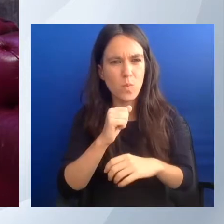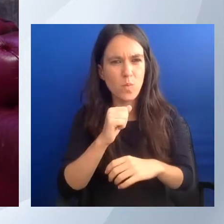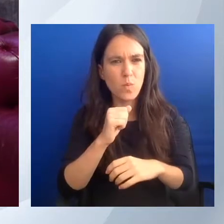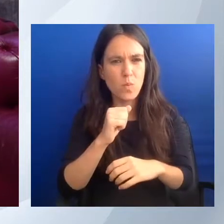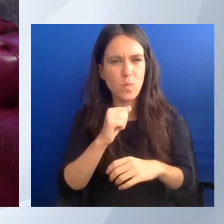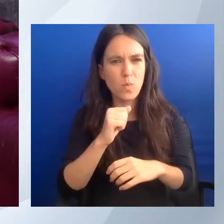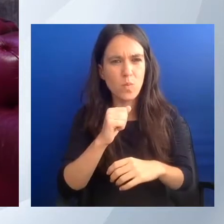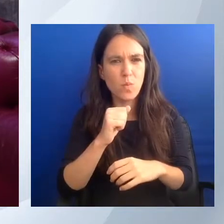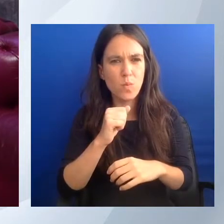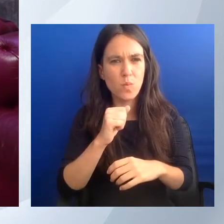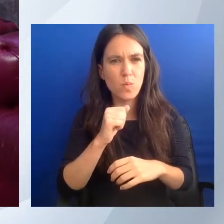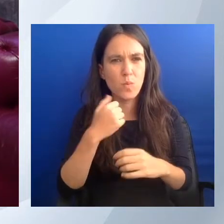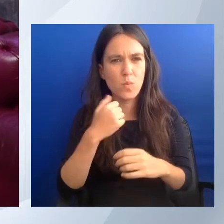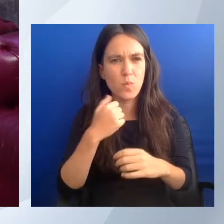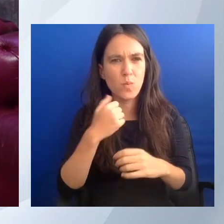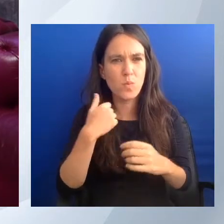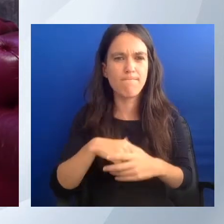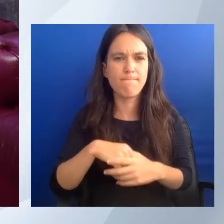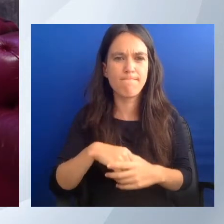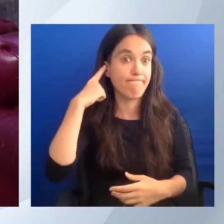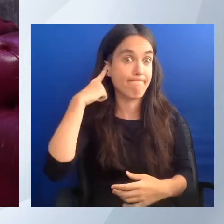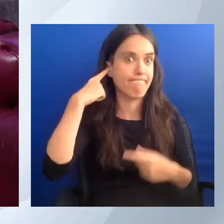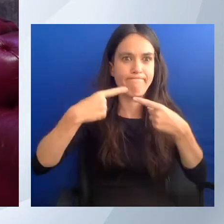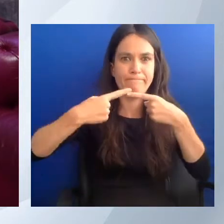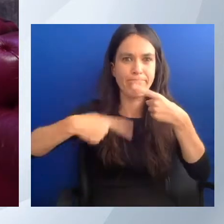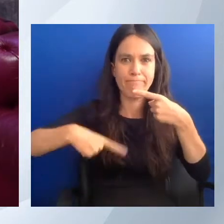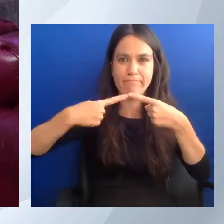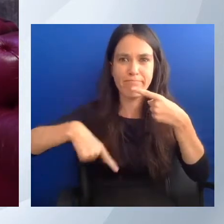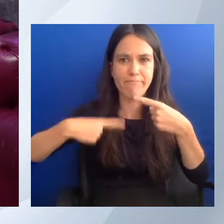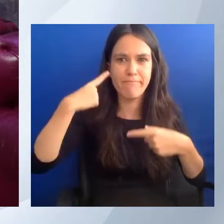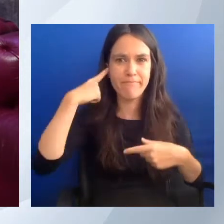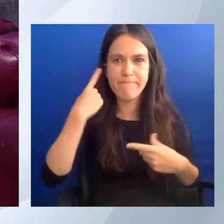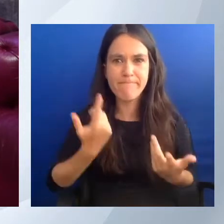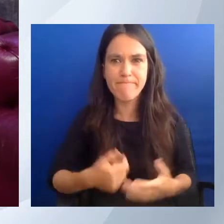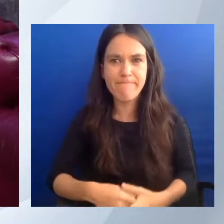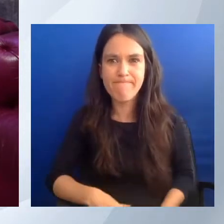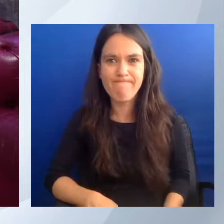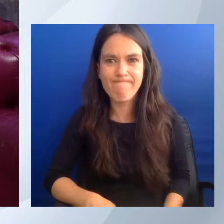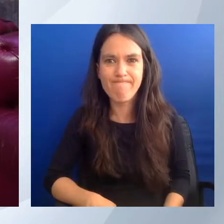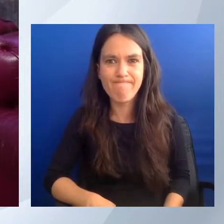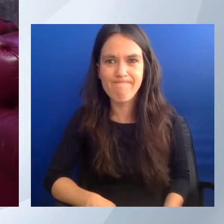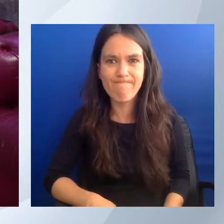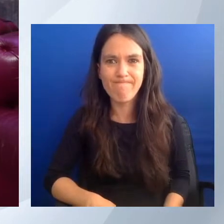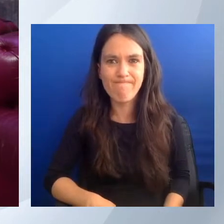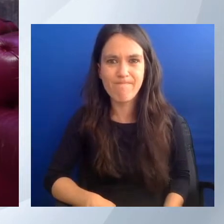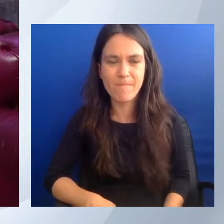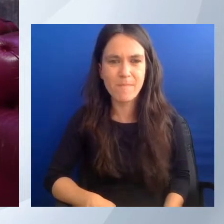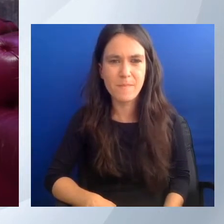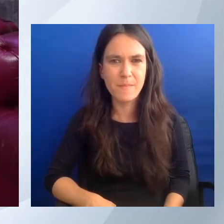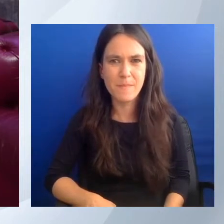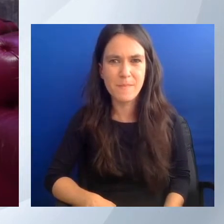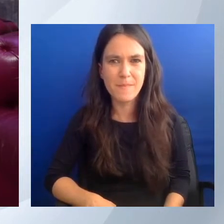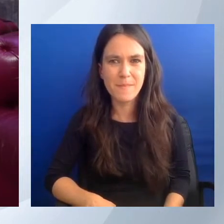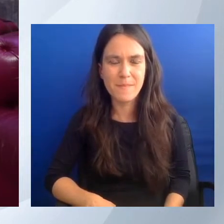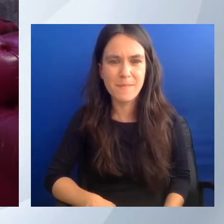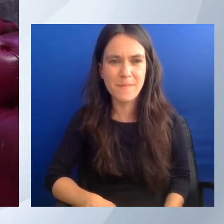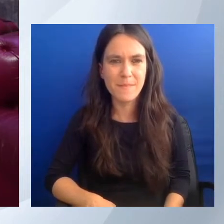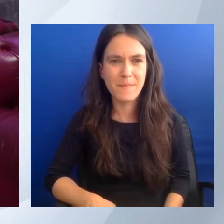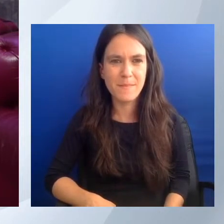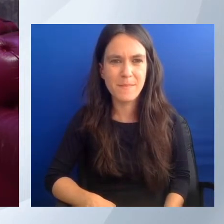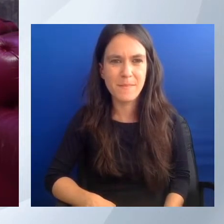build a data lake, but I also spend a lot of time explaining how to build classification models or fraud detection stuff, that sort of